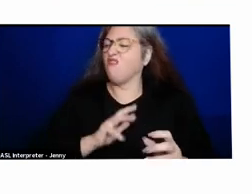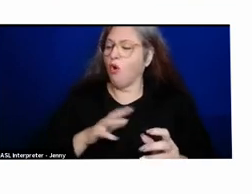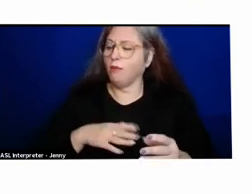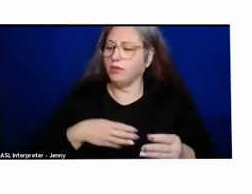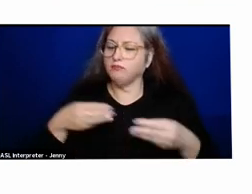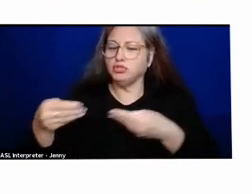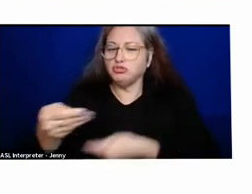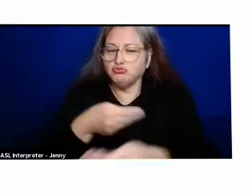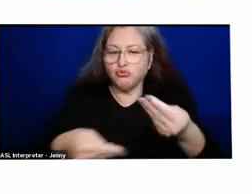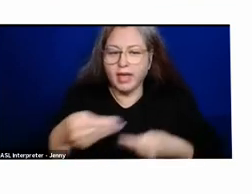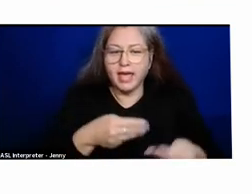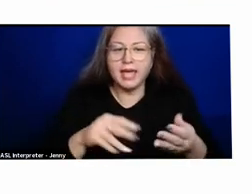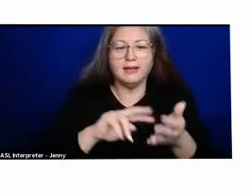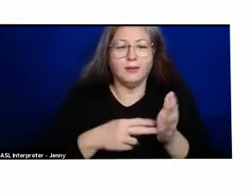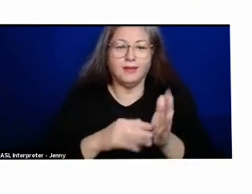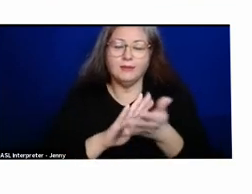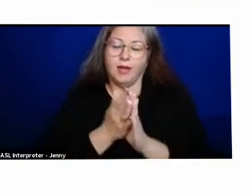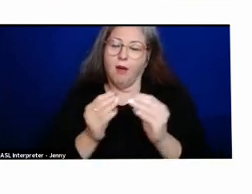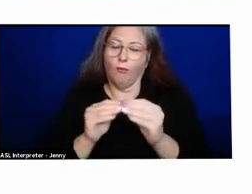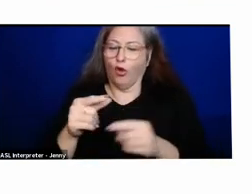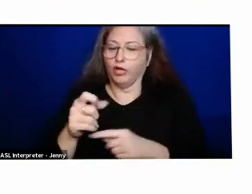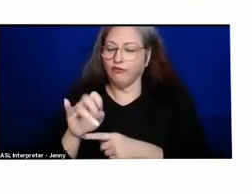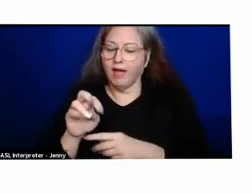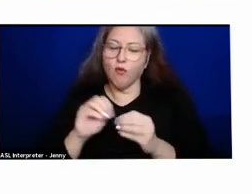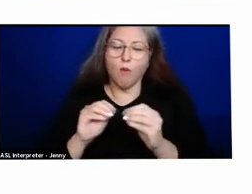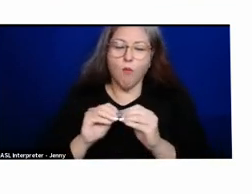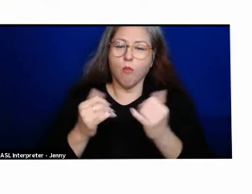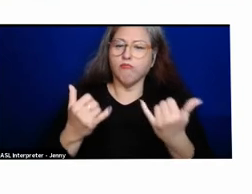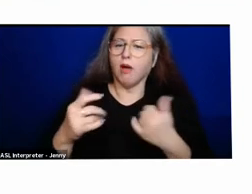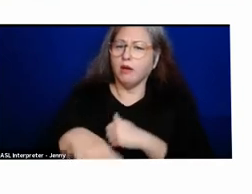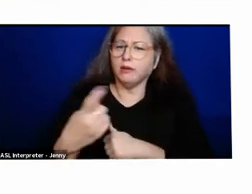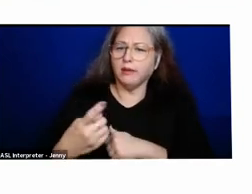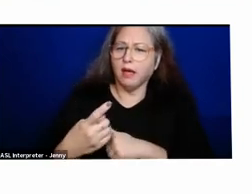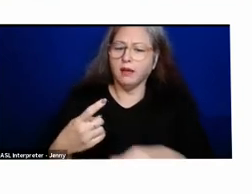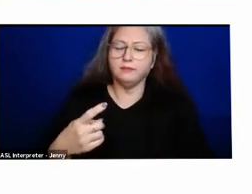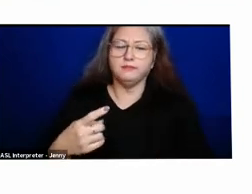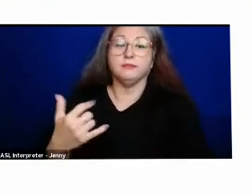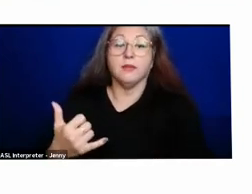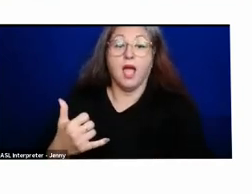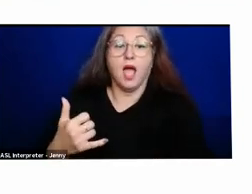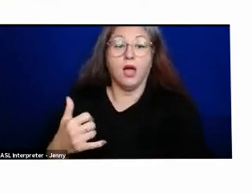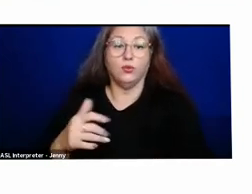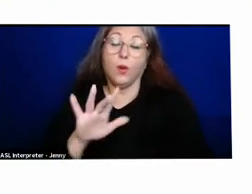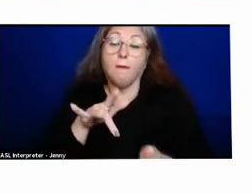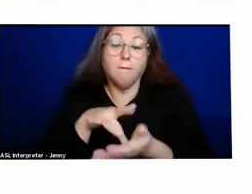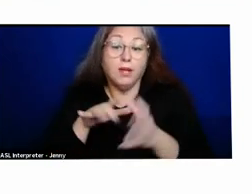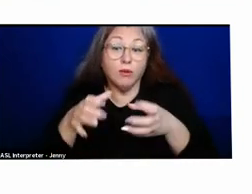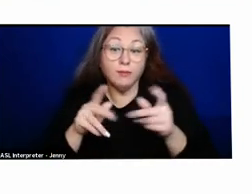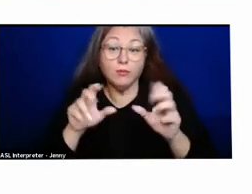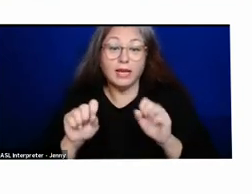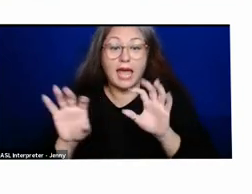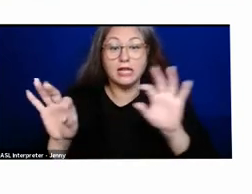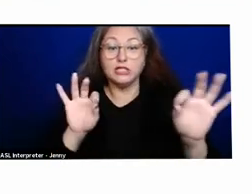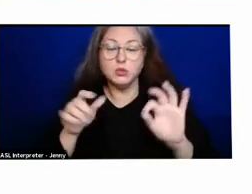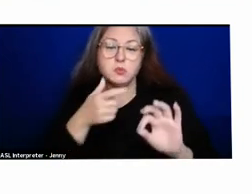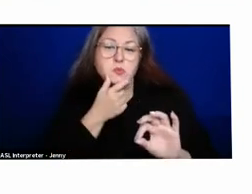that it is being gentrified, commercialized, or modernized. This is the first time in history where a middle-class consumer can choose between used and